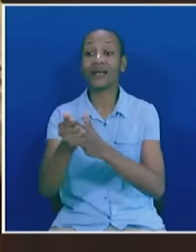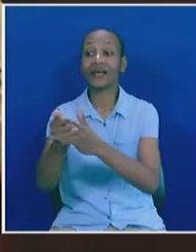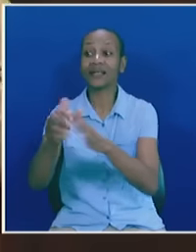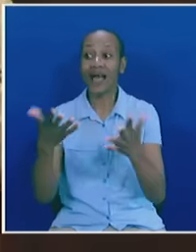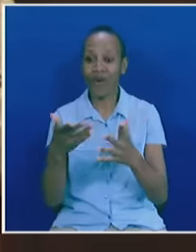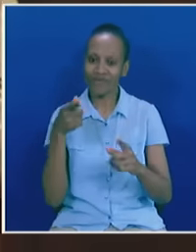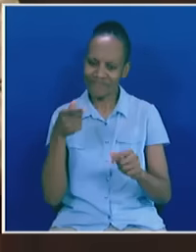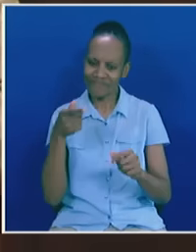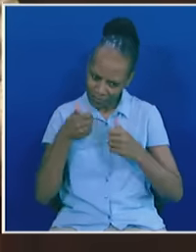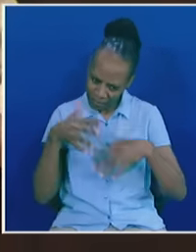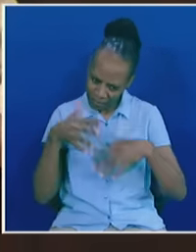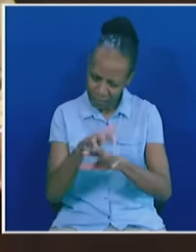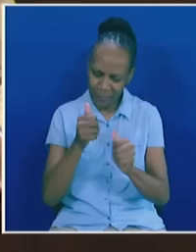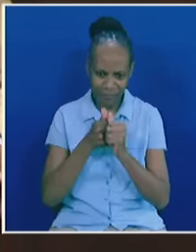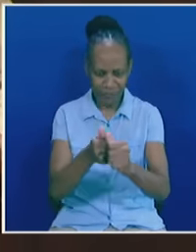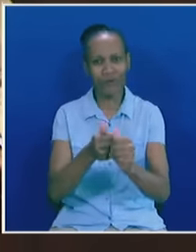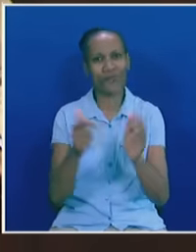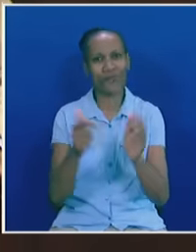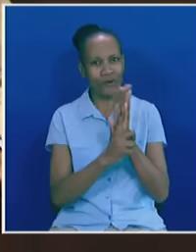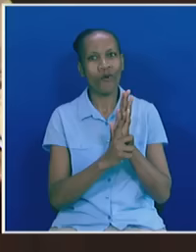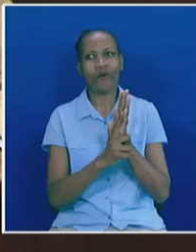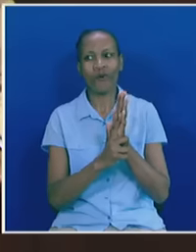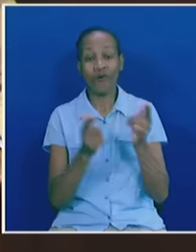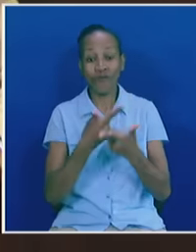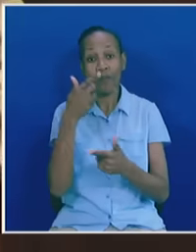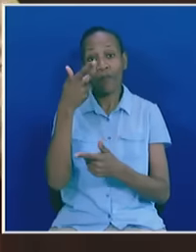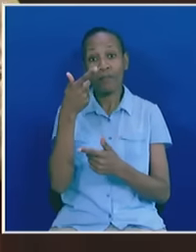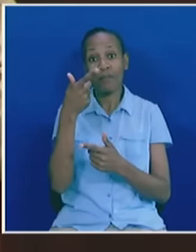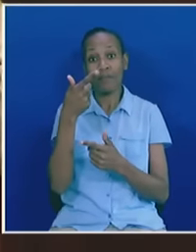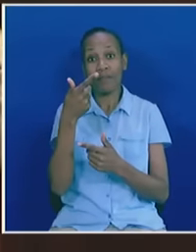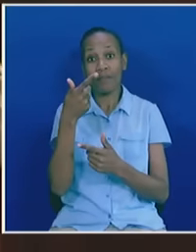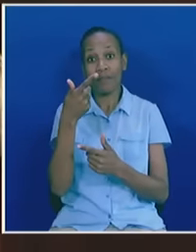elandela umthetho okhona eSouth Africa ngo-1996.